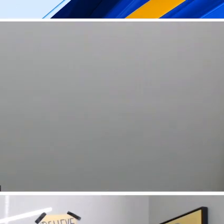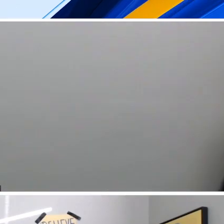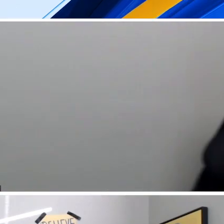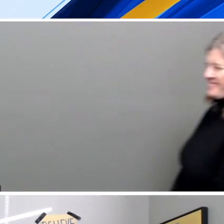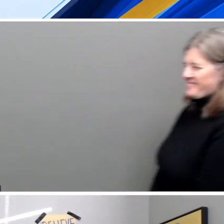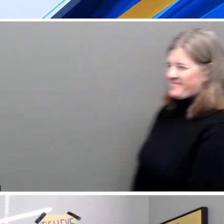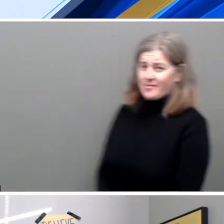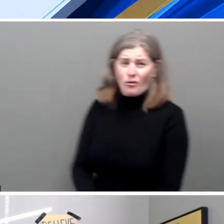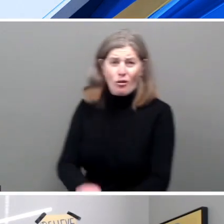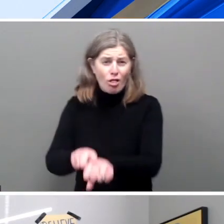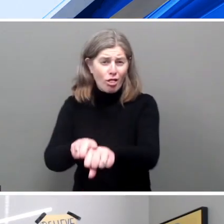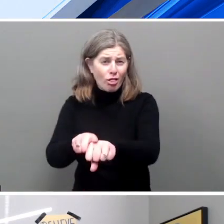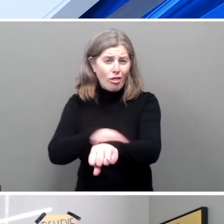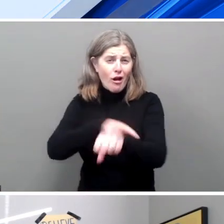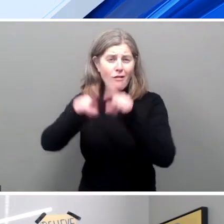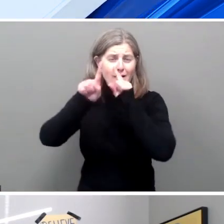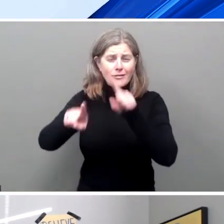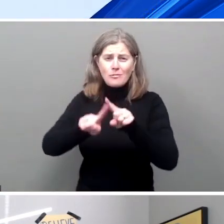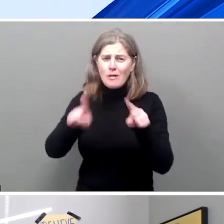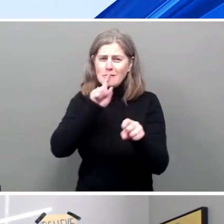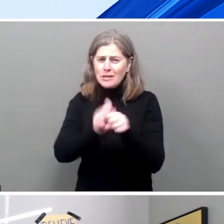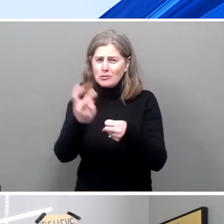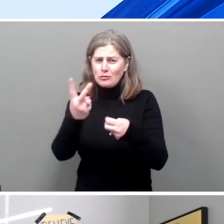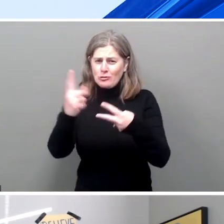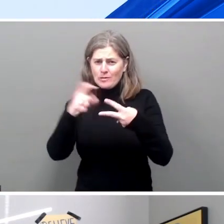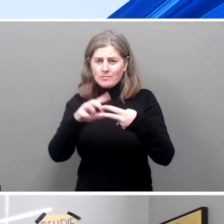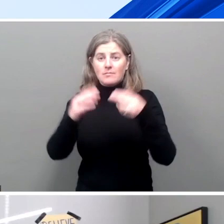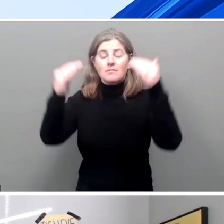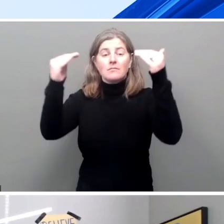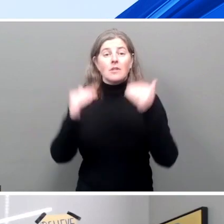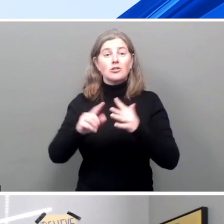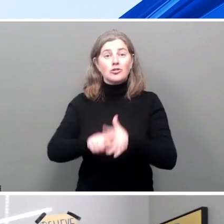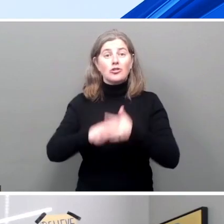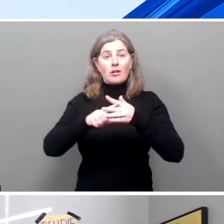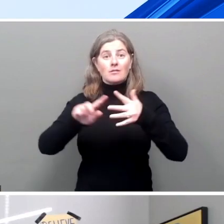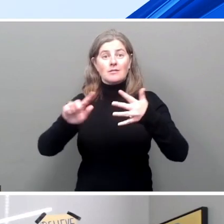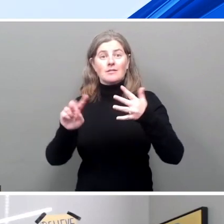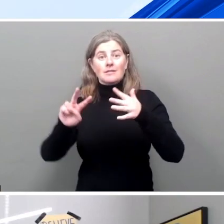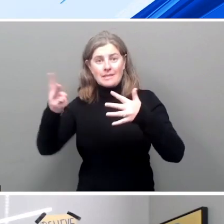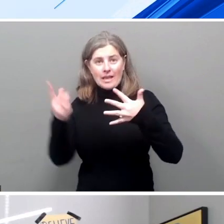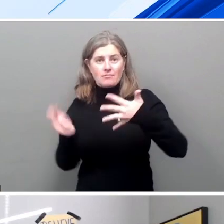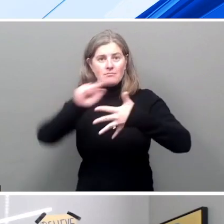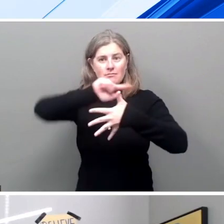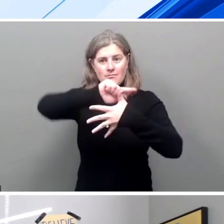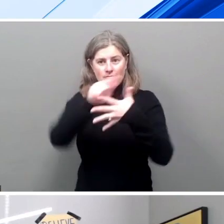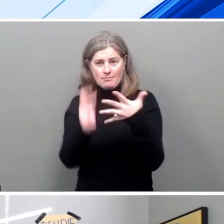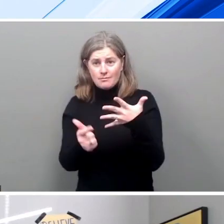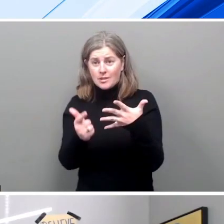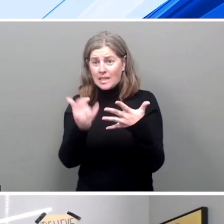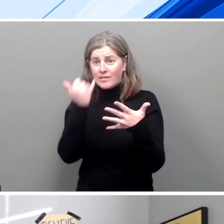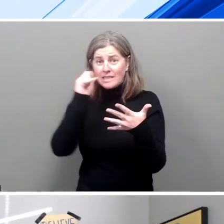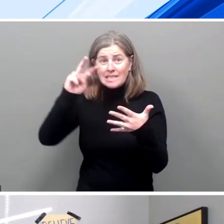defense. Thanks, everybody. So let's start round two. If you'd like to ask another question, now's a great time to raise your hand.